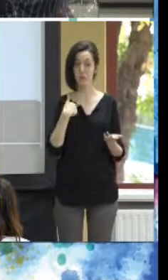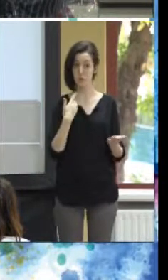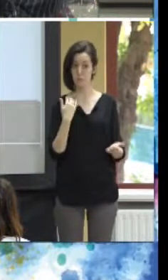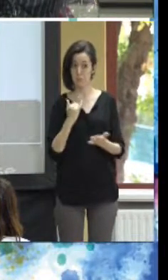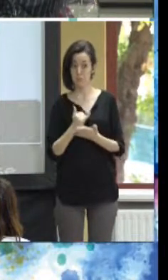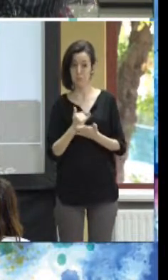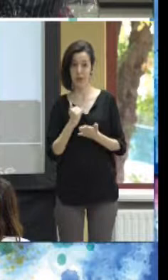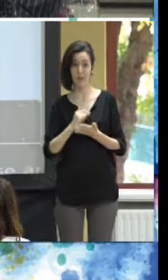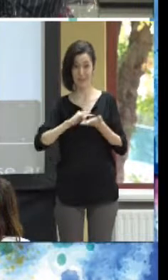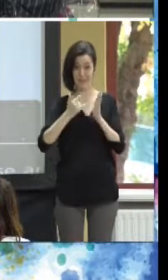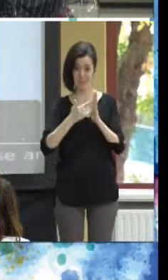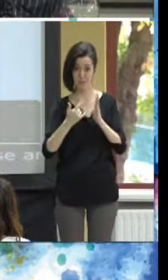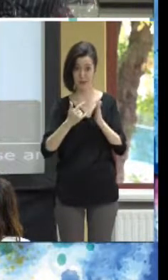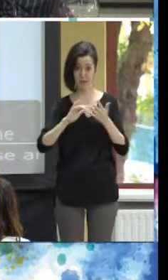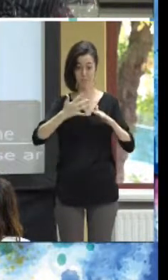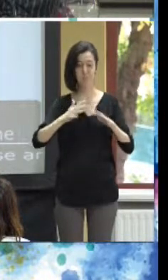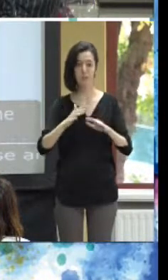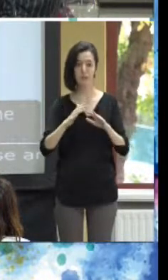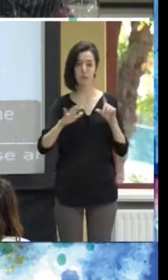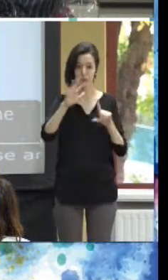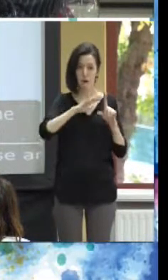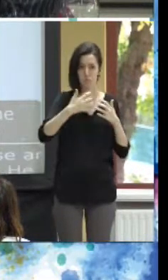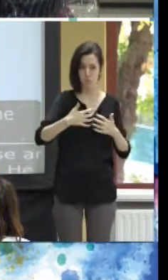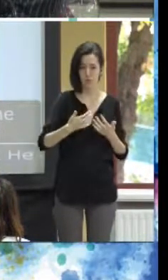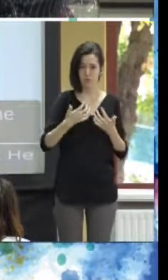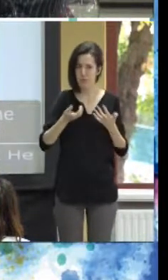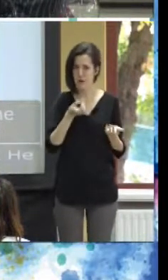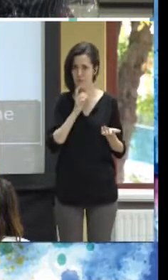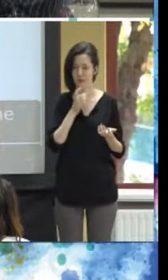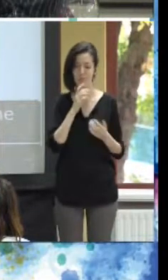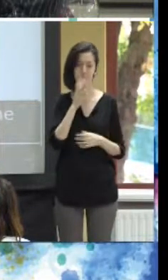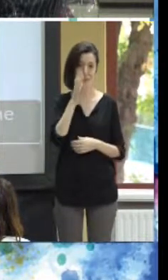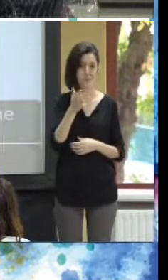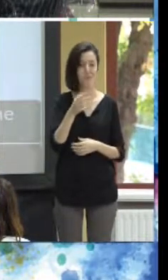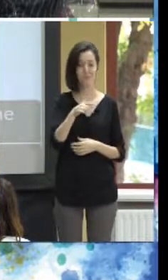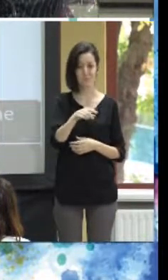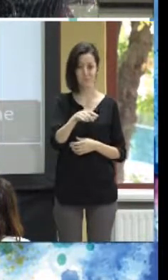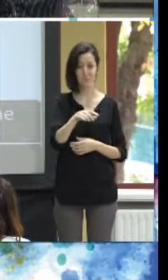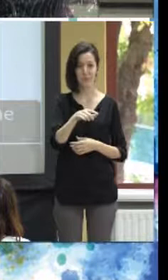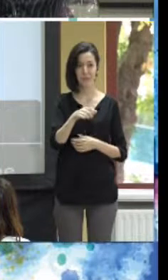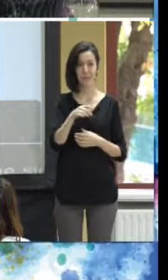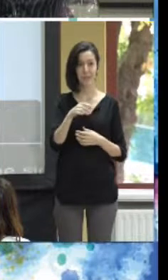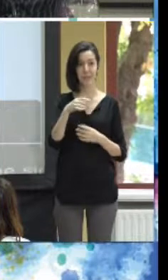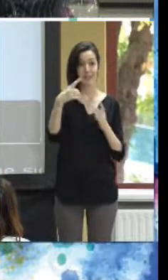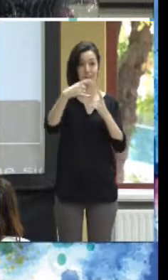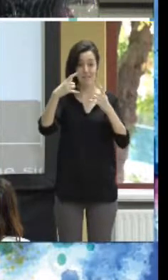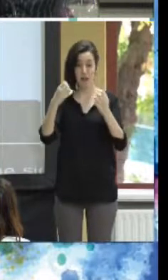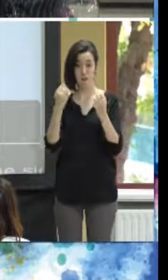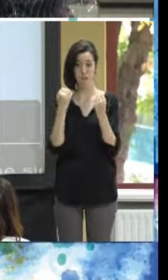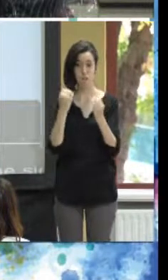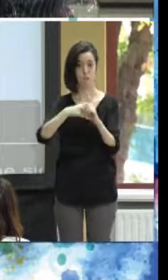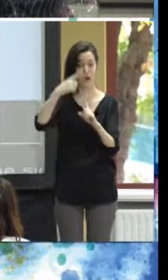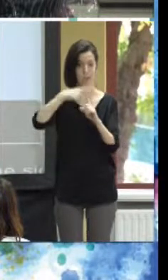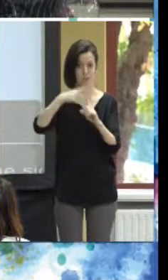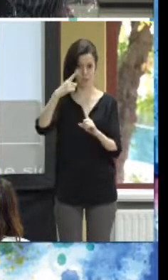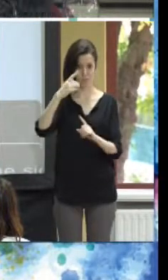he's like, well, I just measured the strength of the signal. And it's like, yeah, and so what? And it's